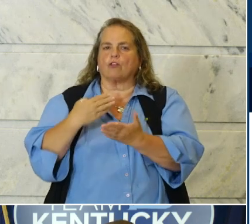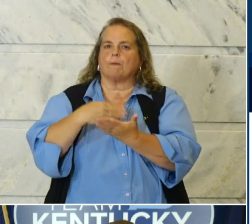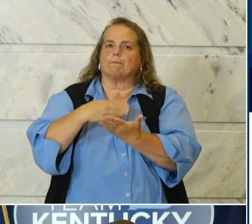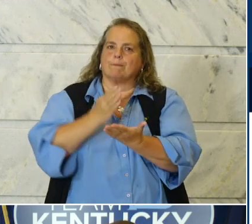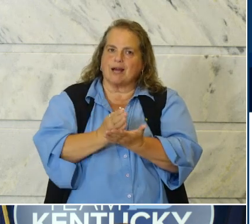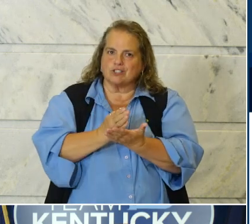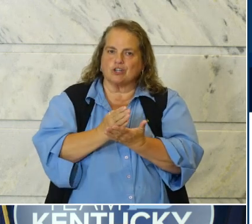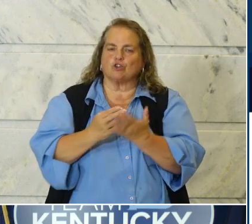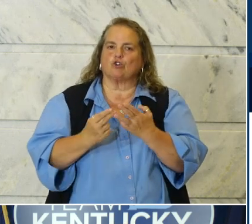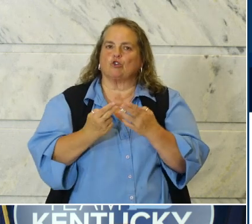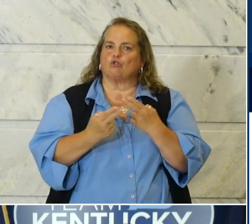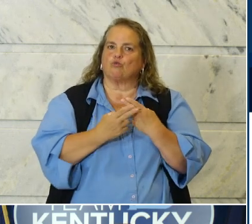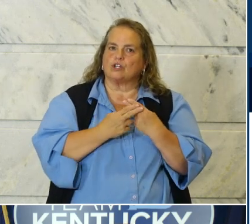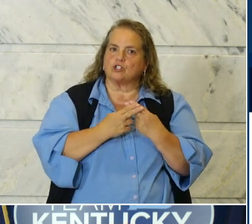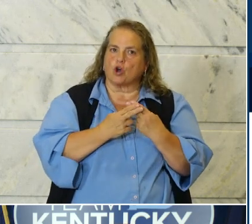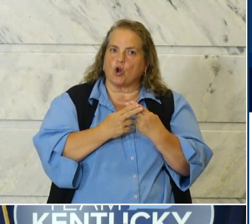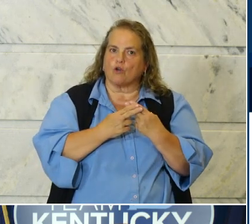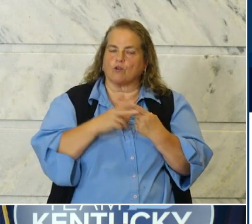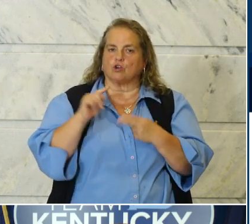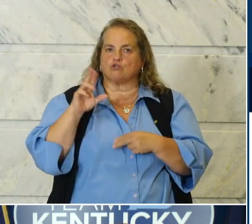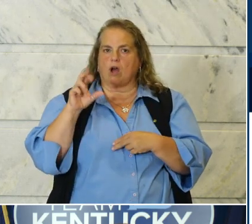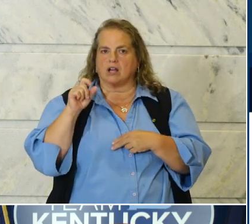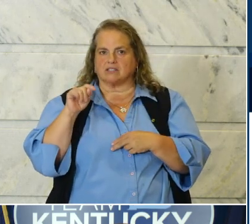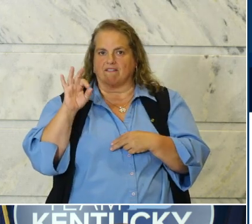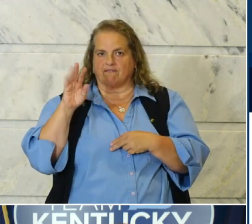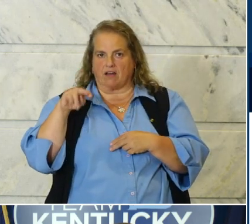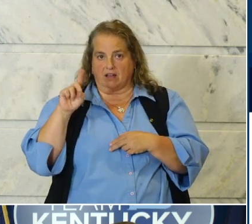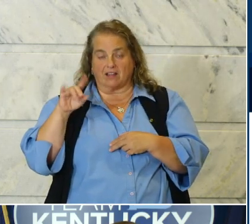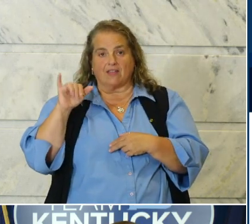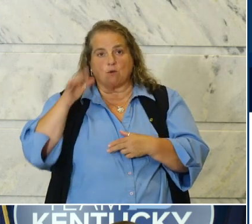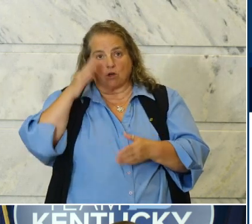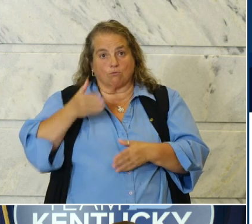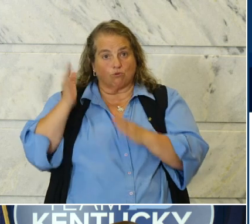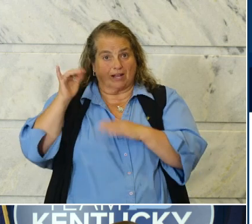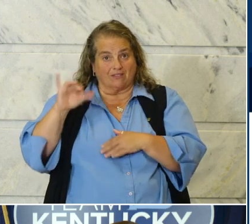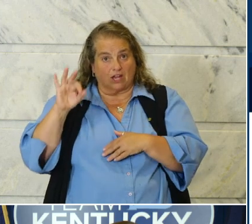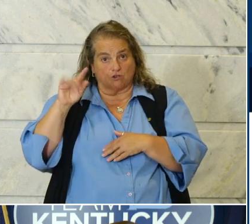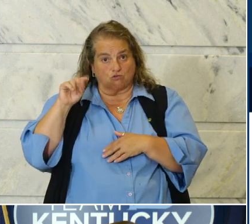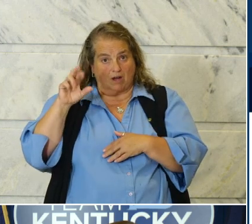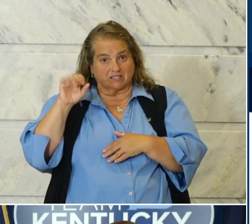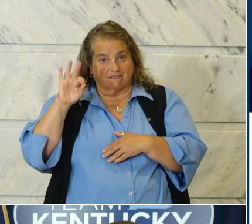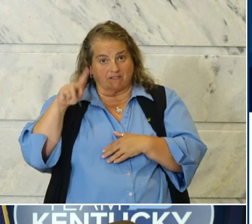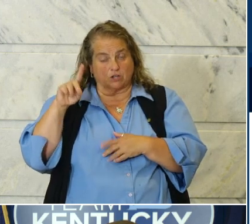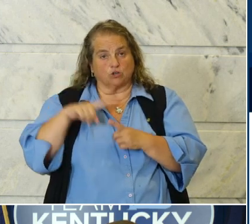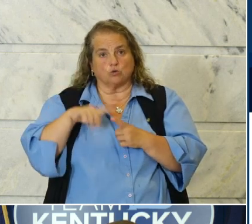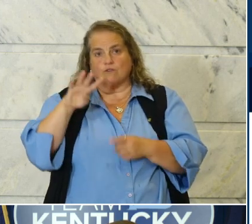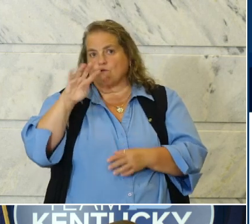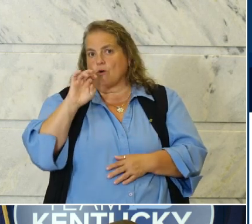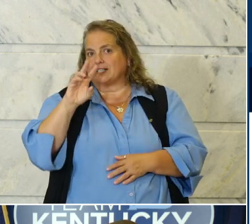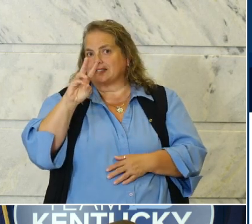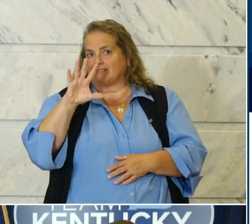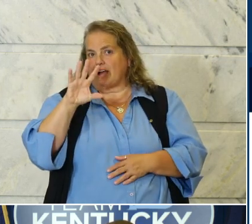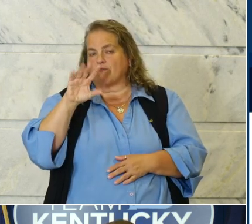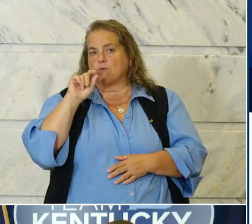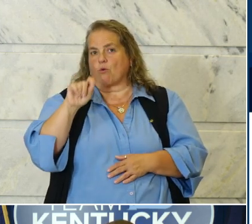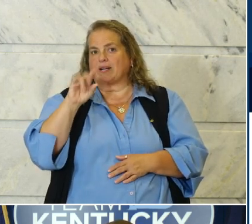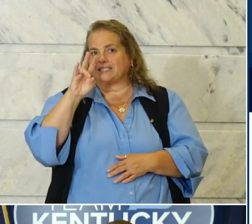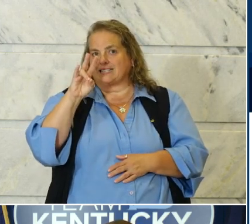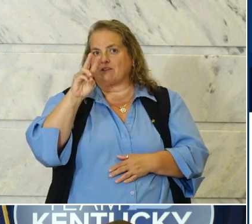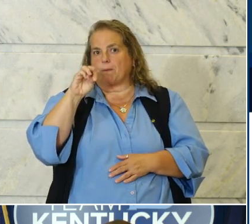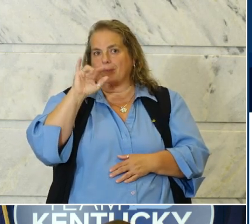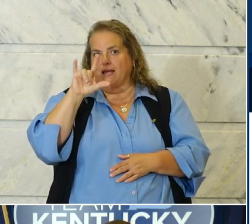Fund. That is going to bring that trust fund to $465.7 million. It's the